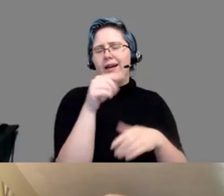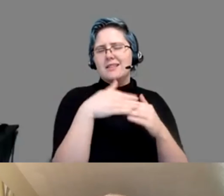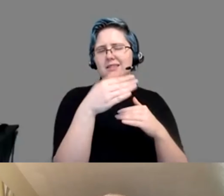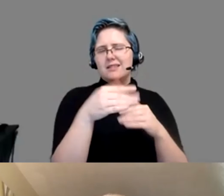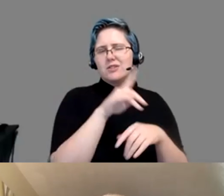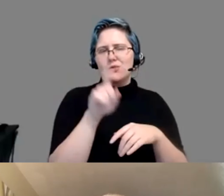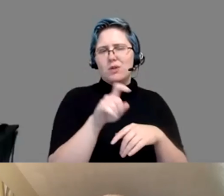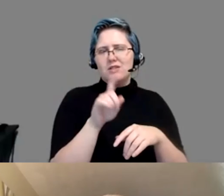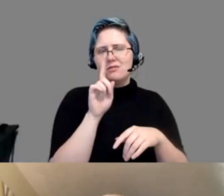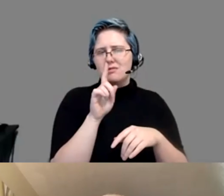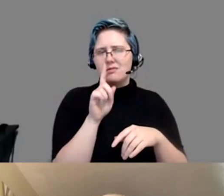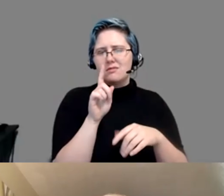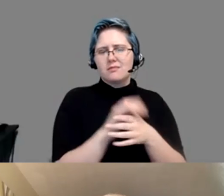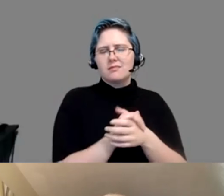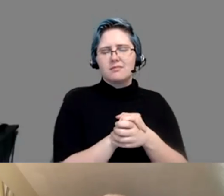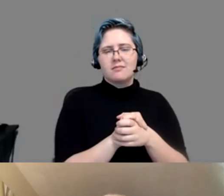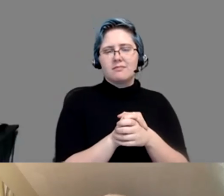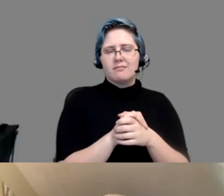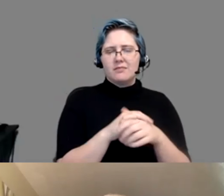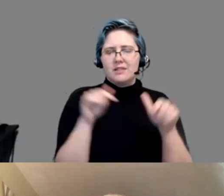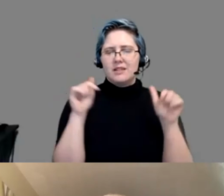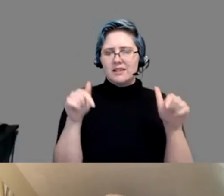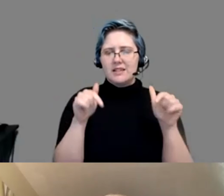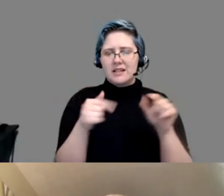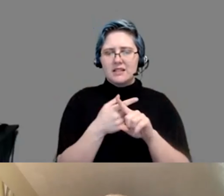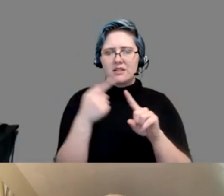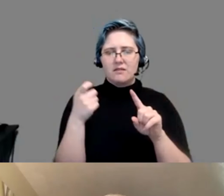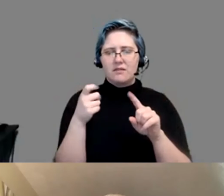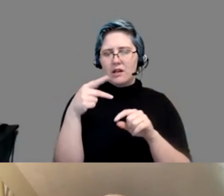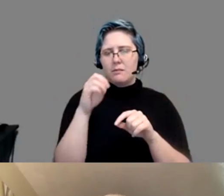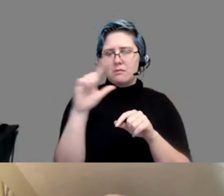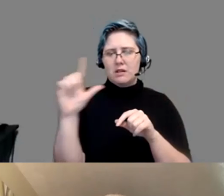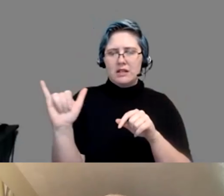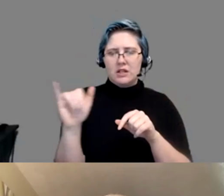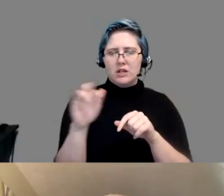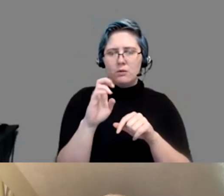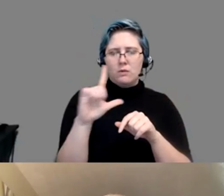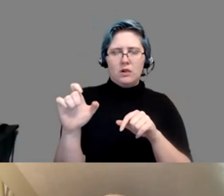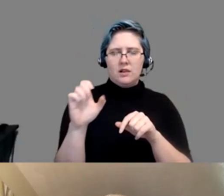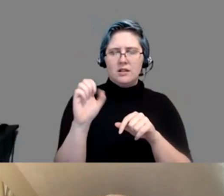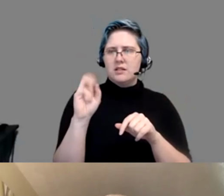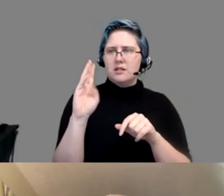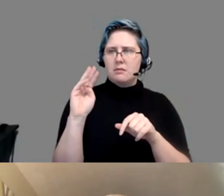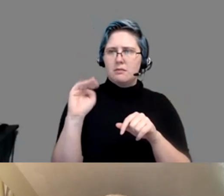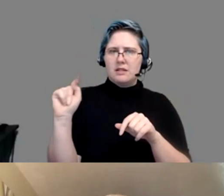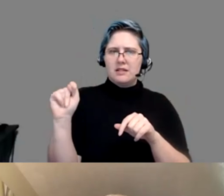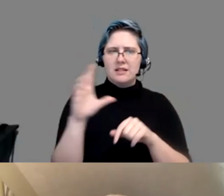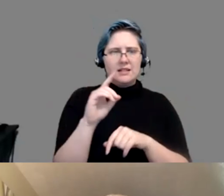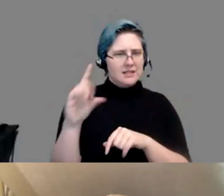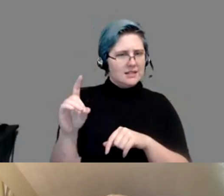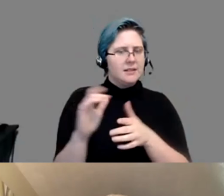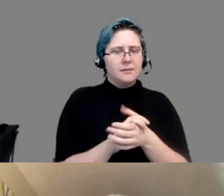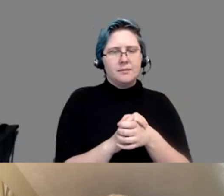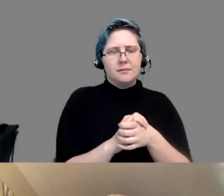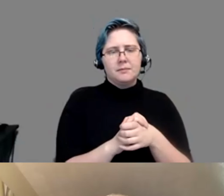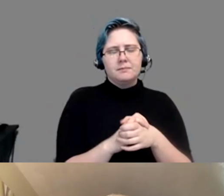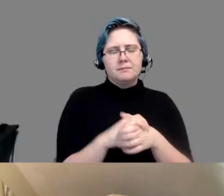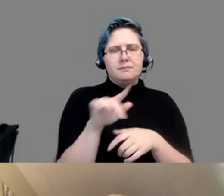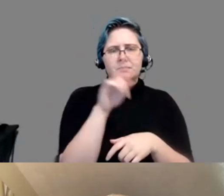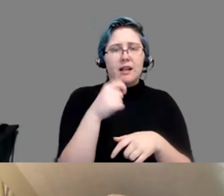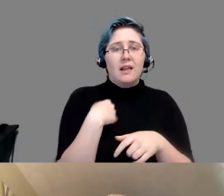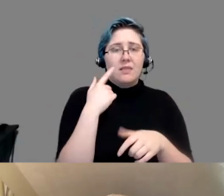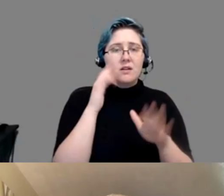question. And this one comes from Peggy Roll, Summit DD. And the question I think is great